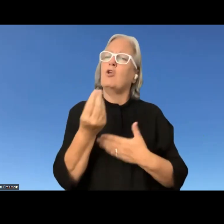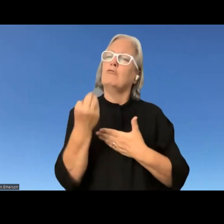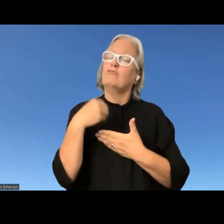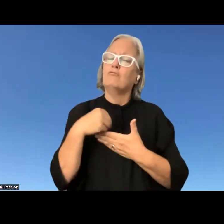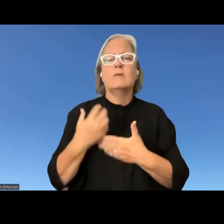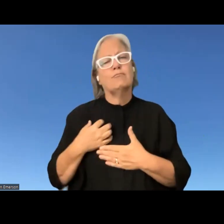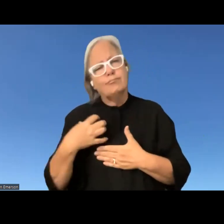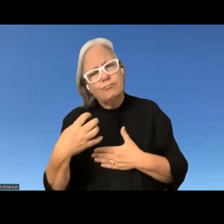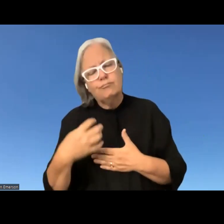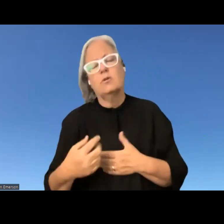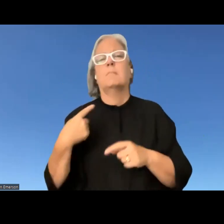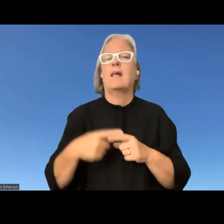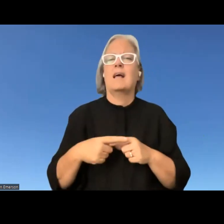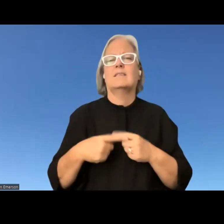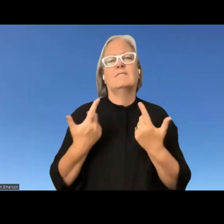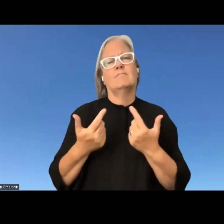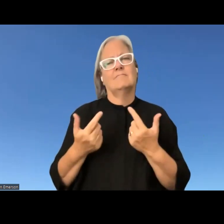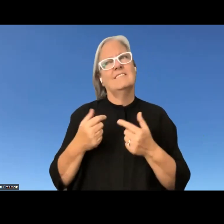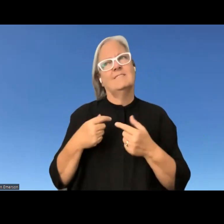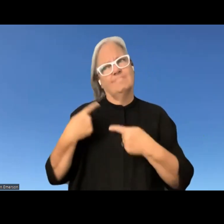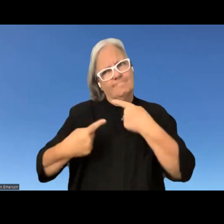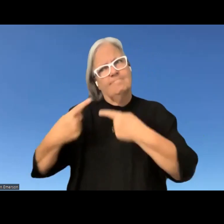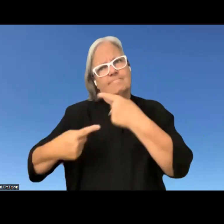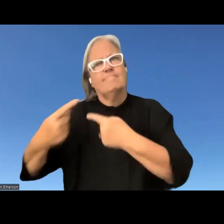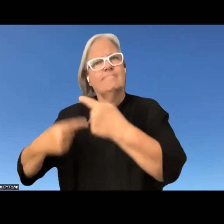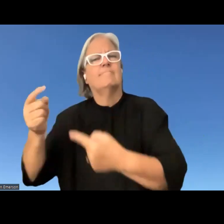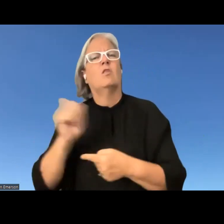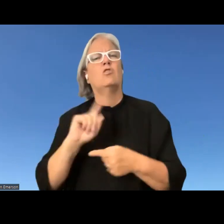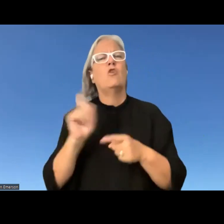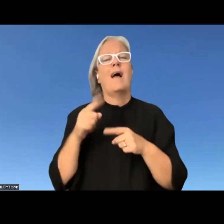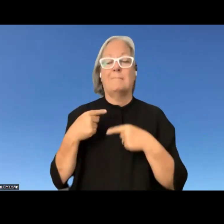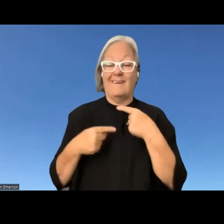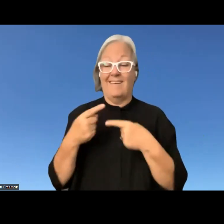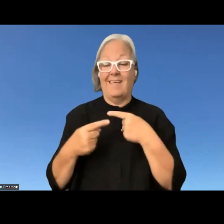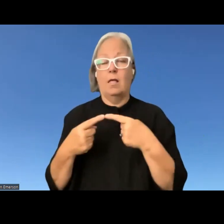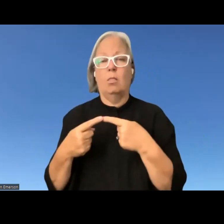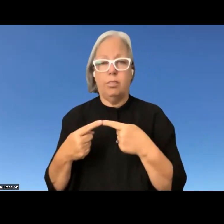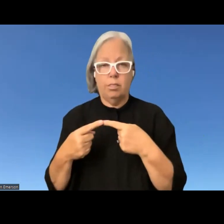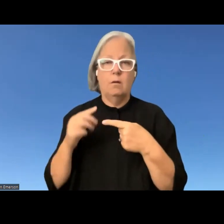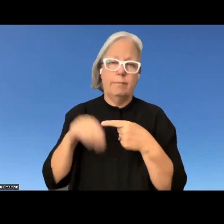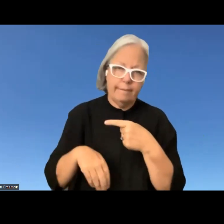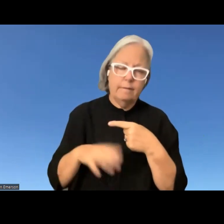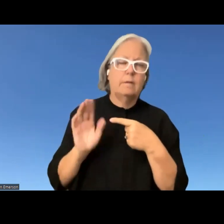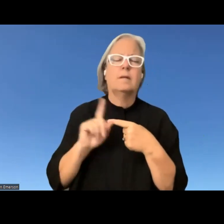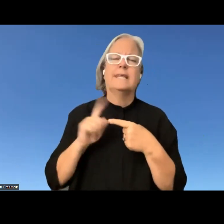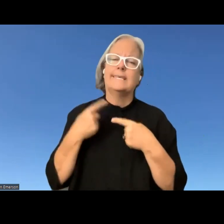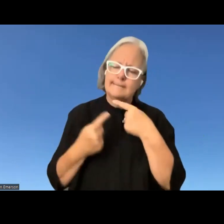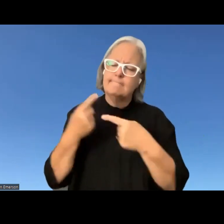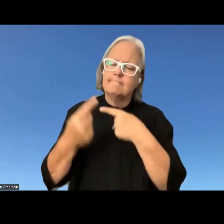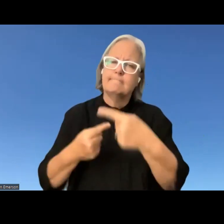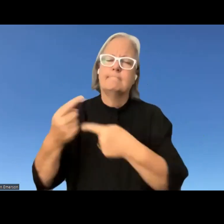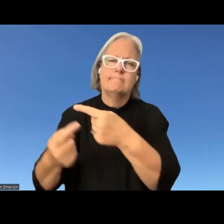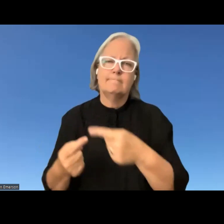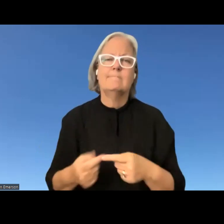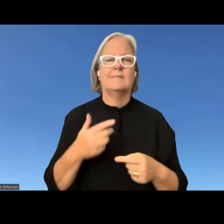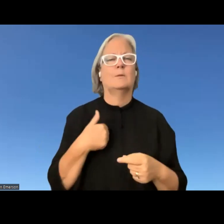because if they don't attract funding, then they can't be sustainable, and we need stuff to continue